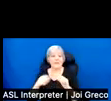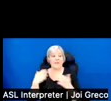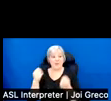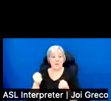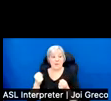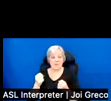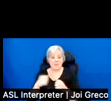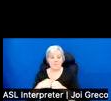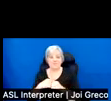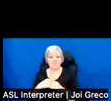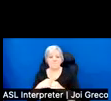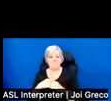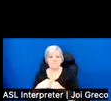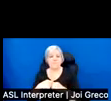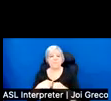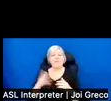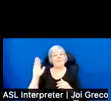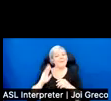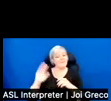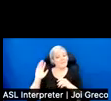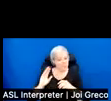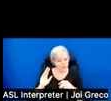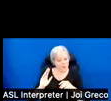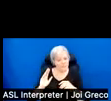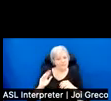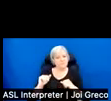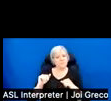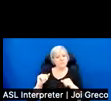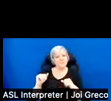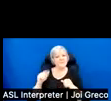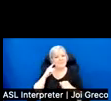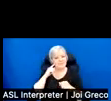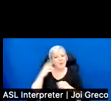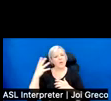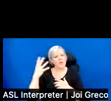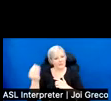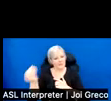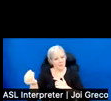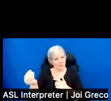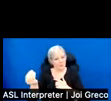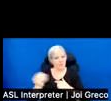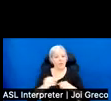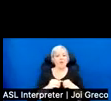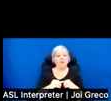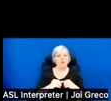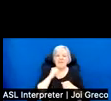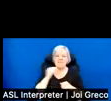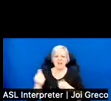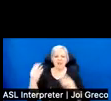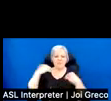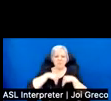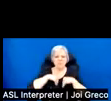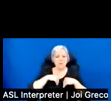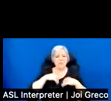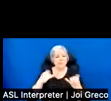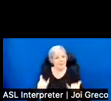in the past, assistive technology has traditionally been considered external to the human body and non-invasive. But now we're